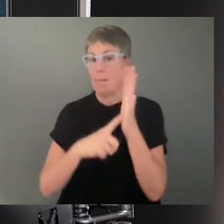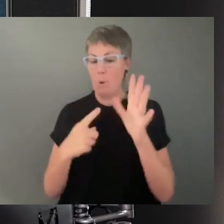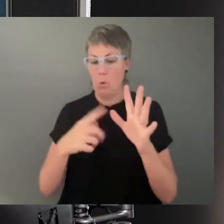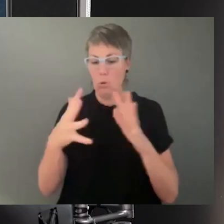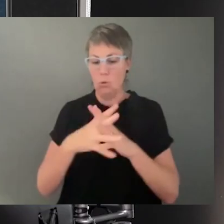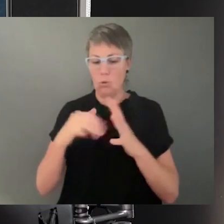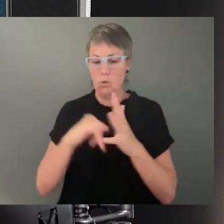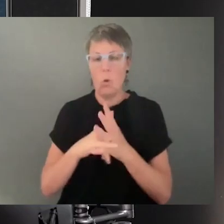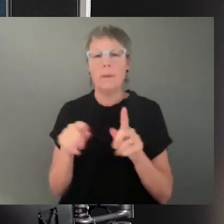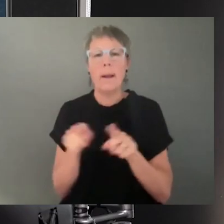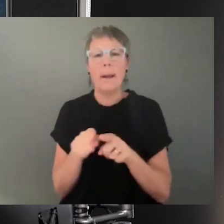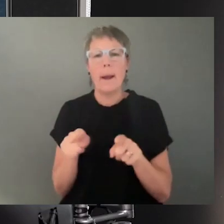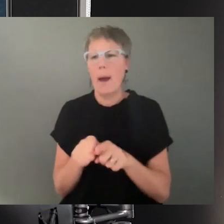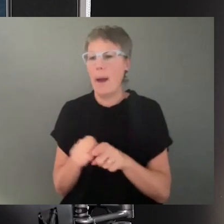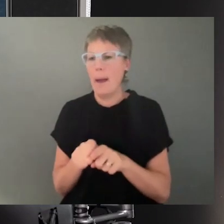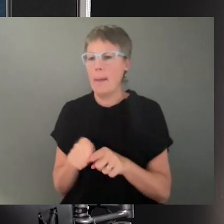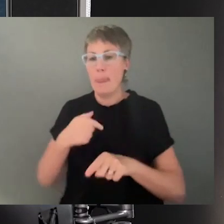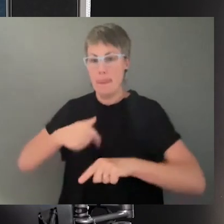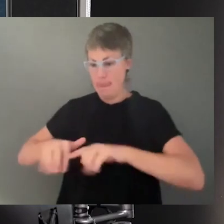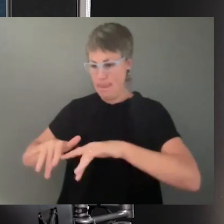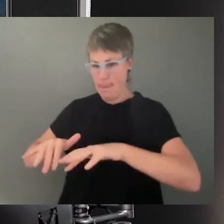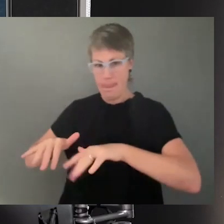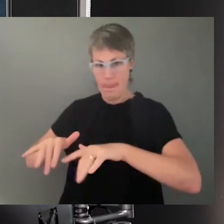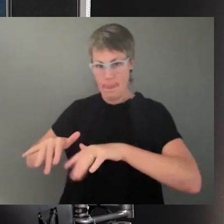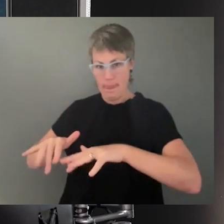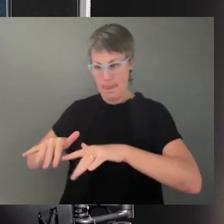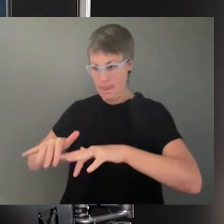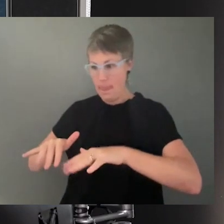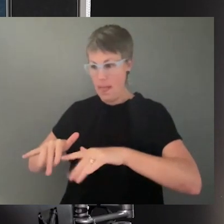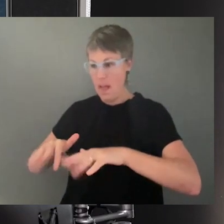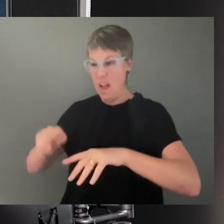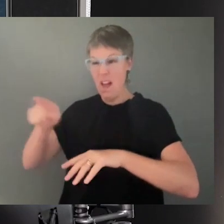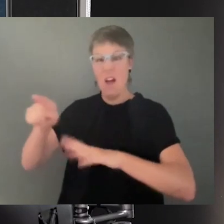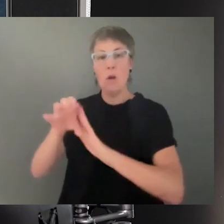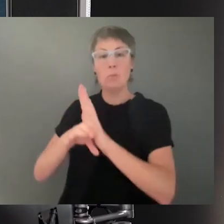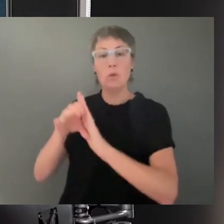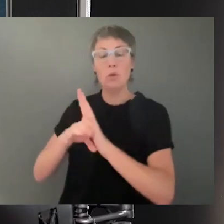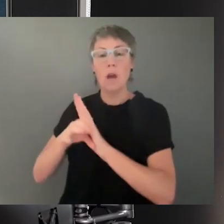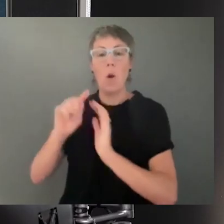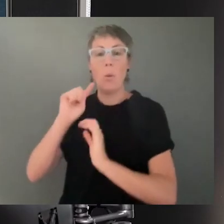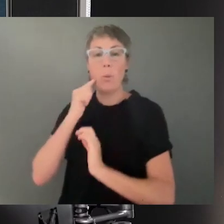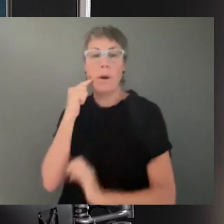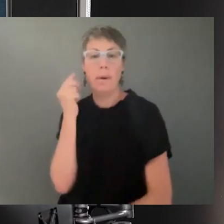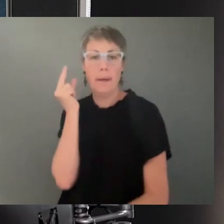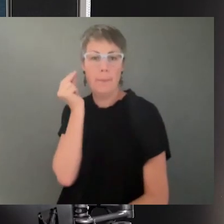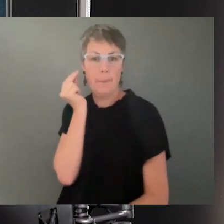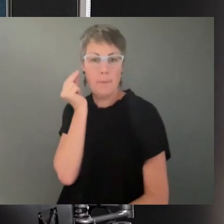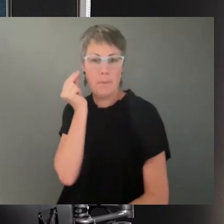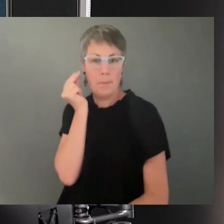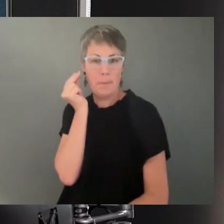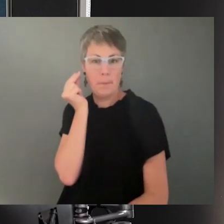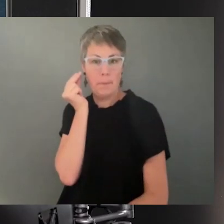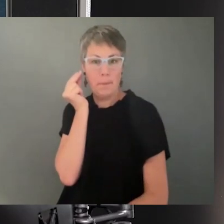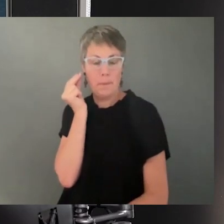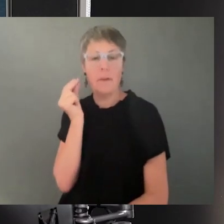JAWS, and that is a little robotic voice that reads everything on, scans everything on the screen and reads it into my